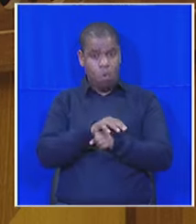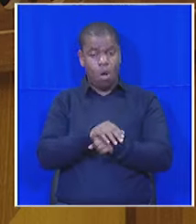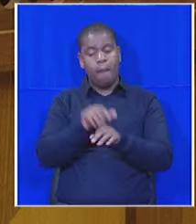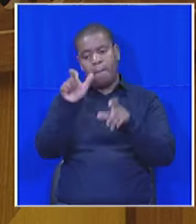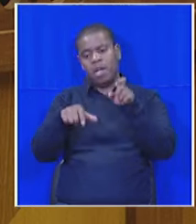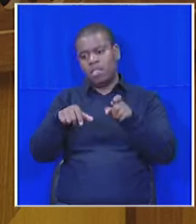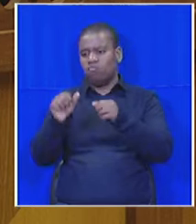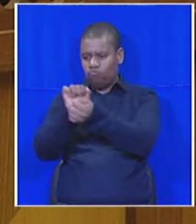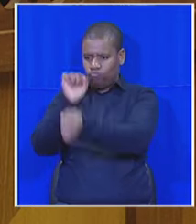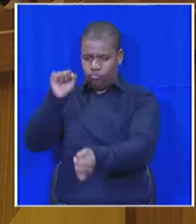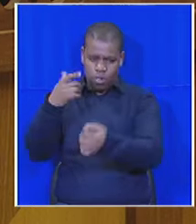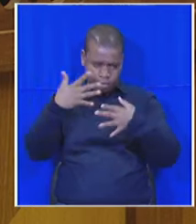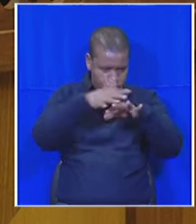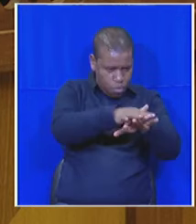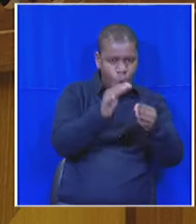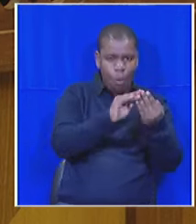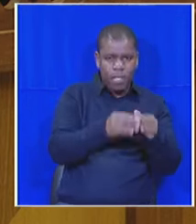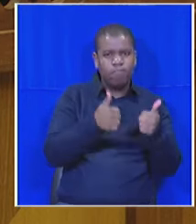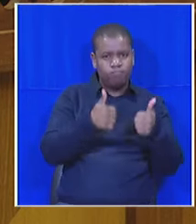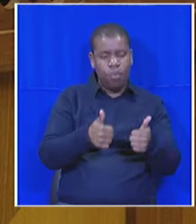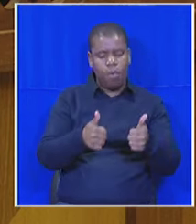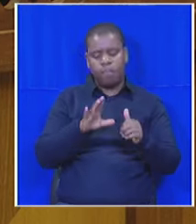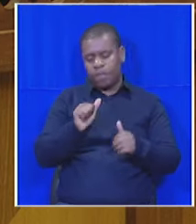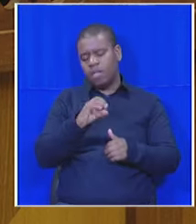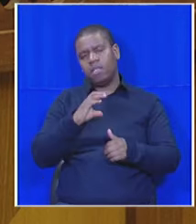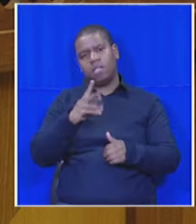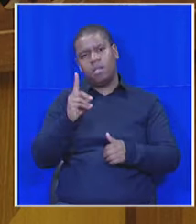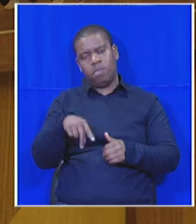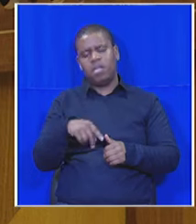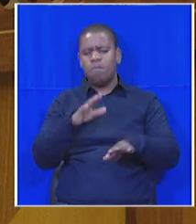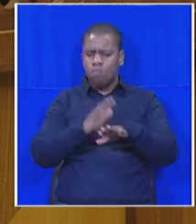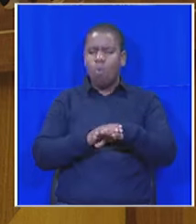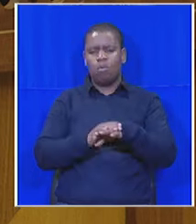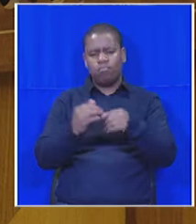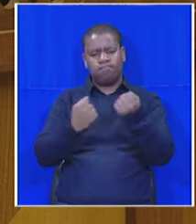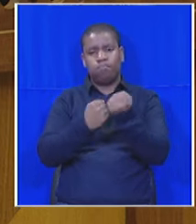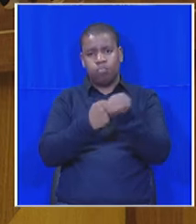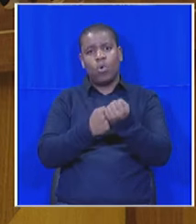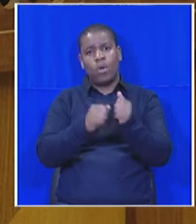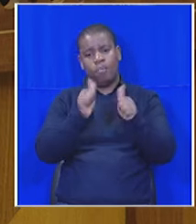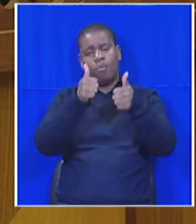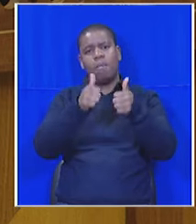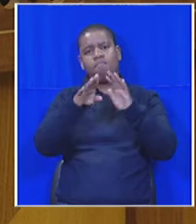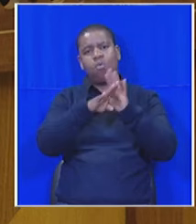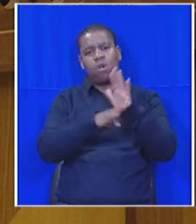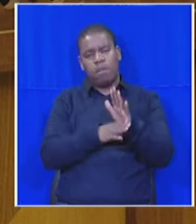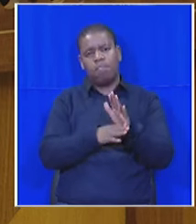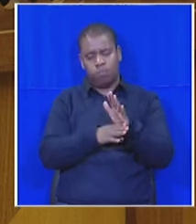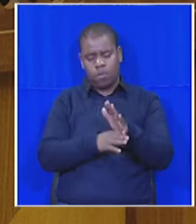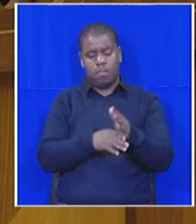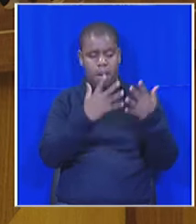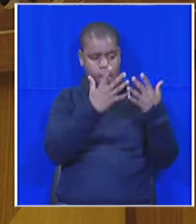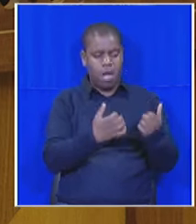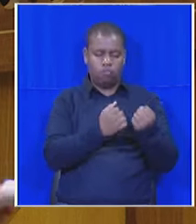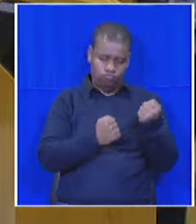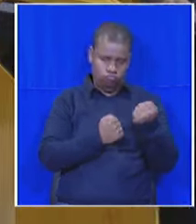of offenders into society. The ACDP has always supported restorative justice programs, so the ACDP will support this budget